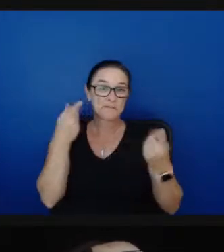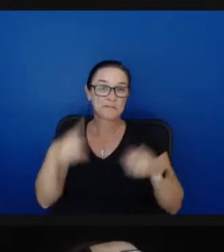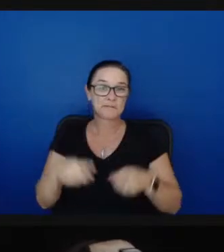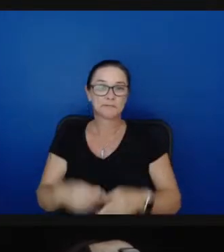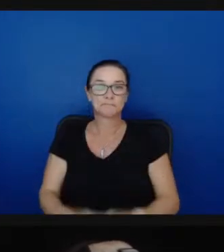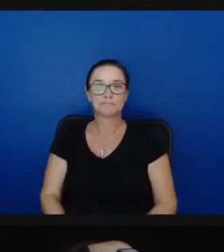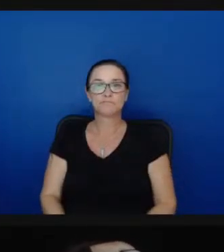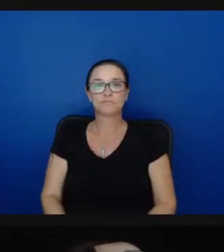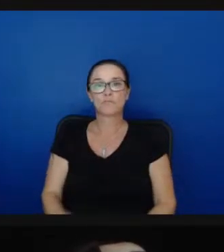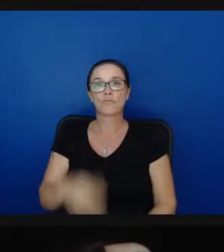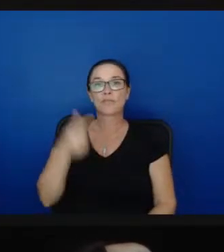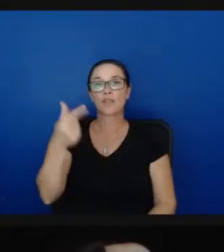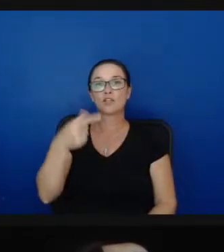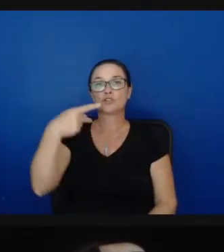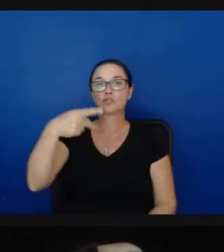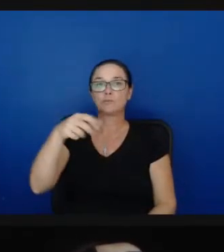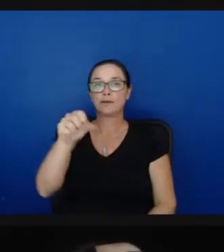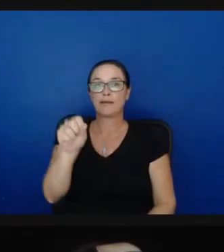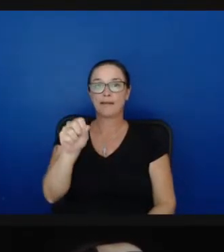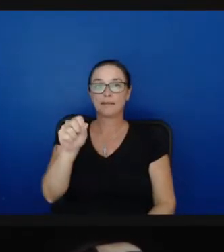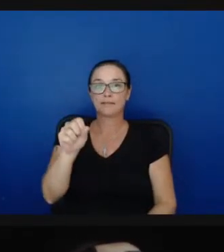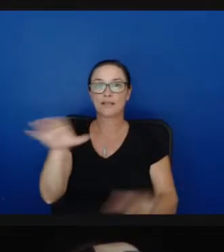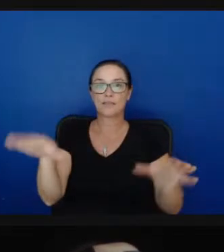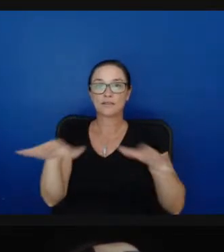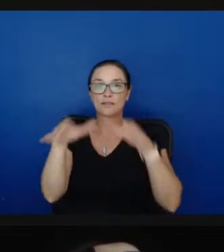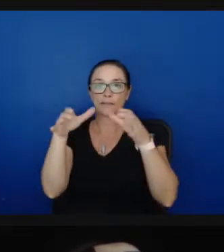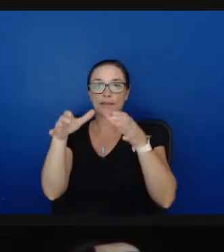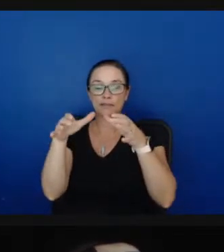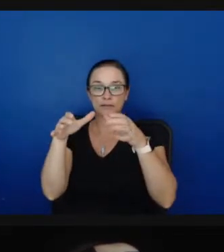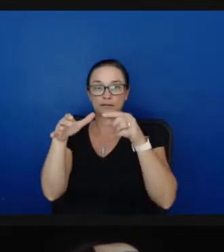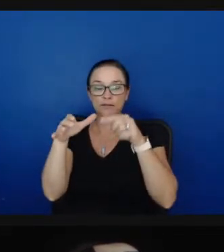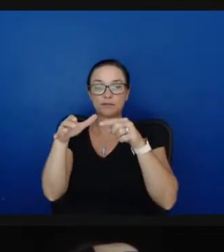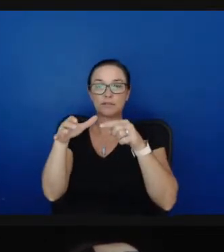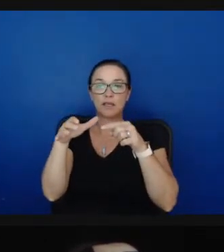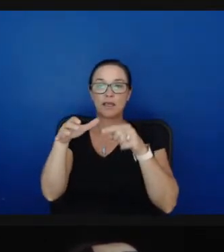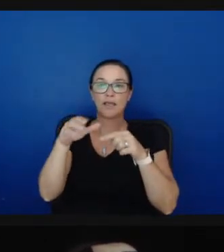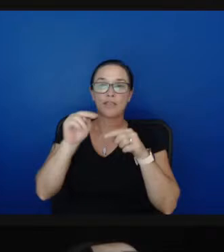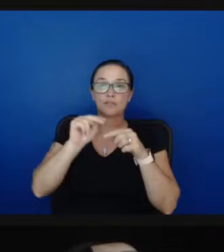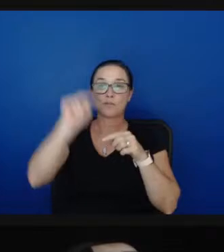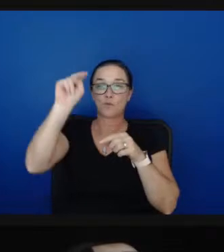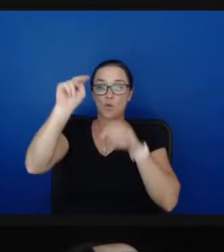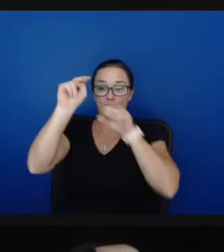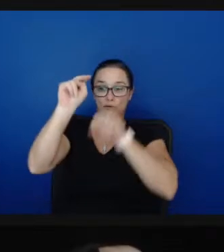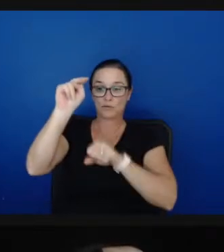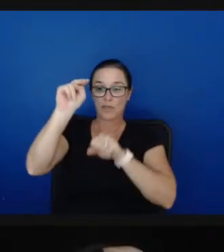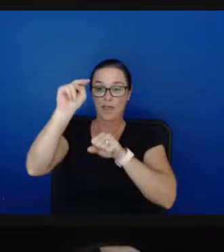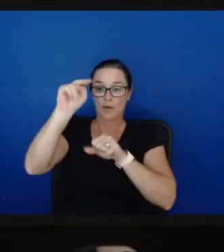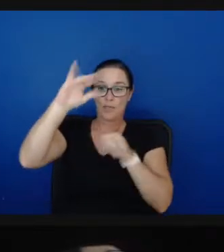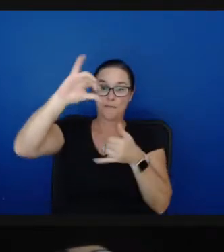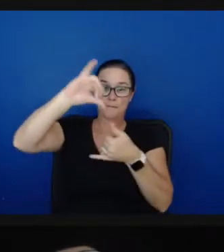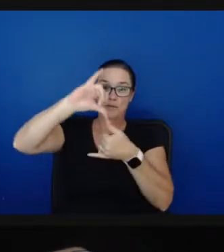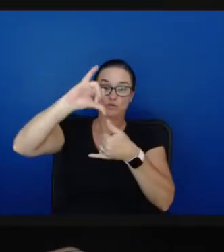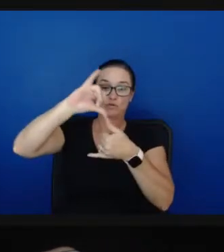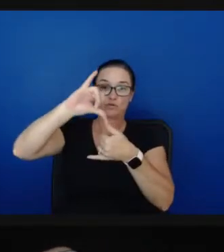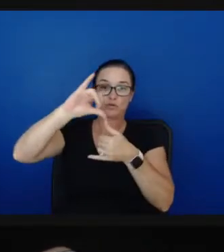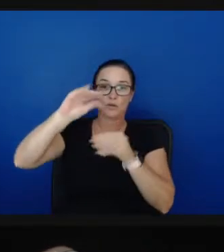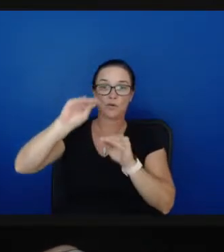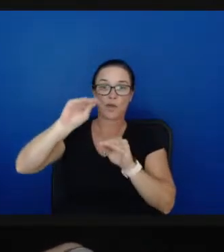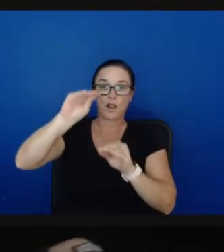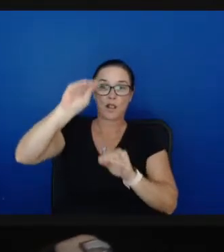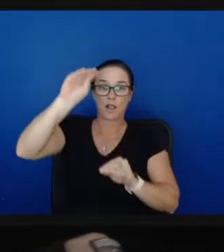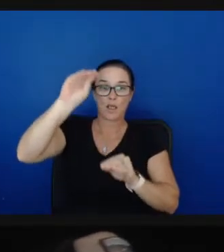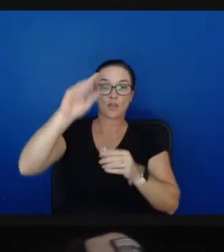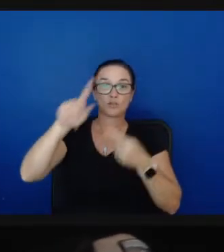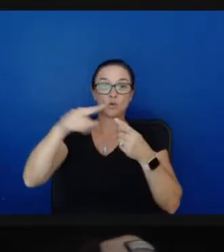So GPS at the summit is the measure north to south across the caldera. When a magma is building in Halemaʻumaʻu within